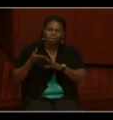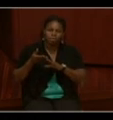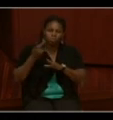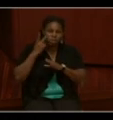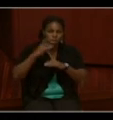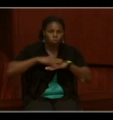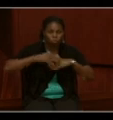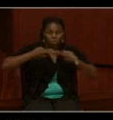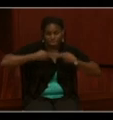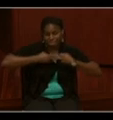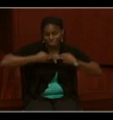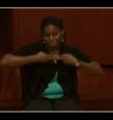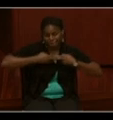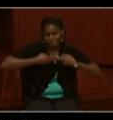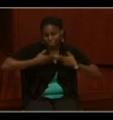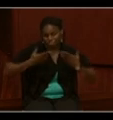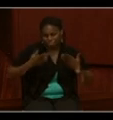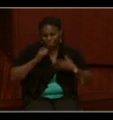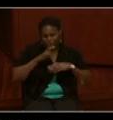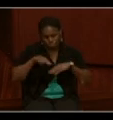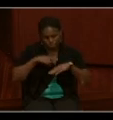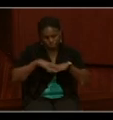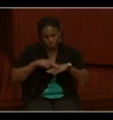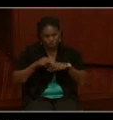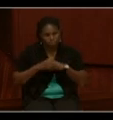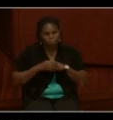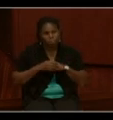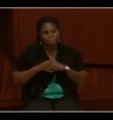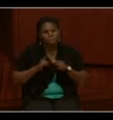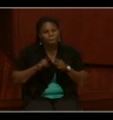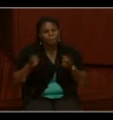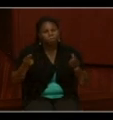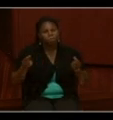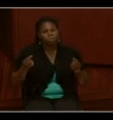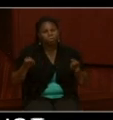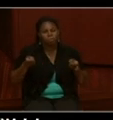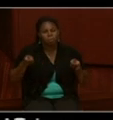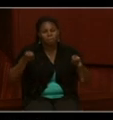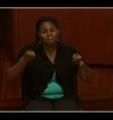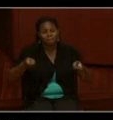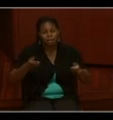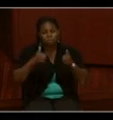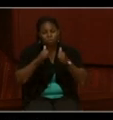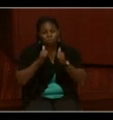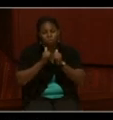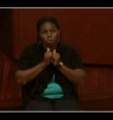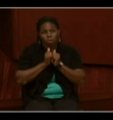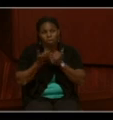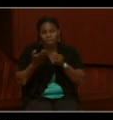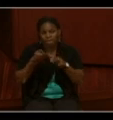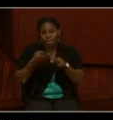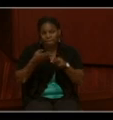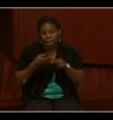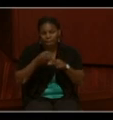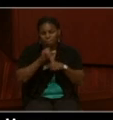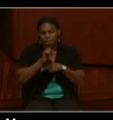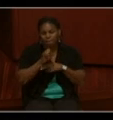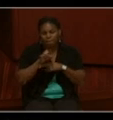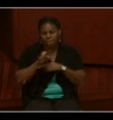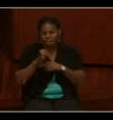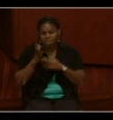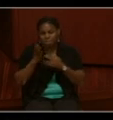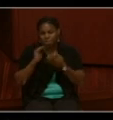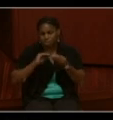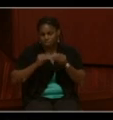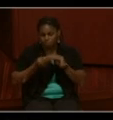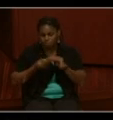slide, but what they do is provide you with the names and case file numbers